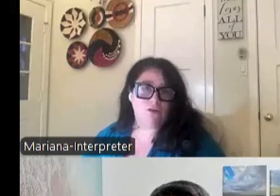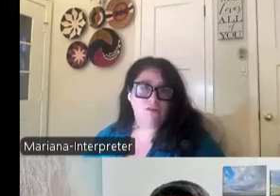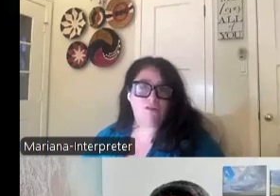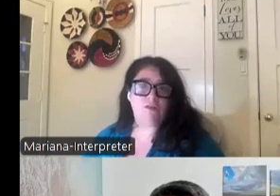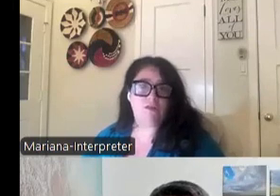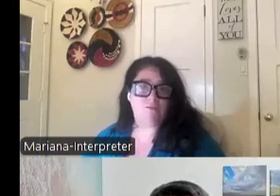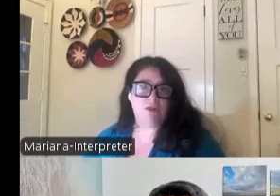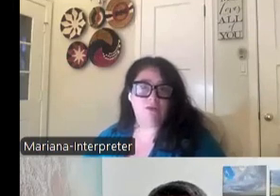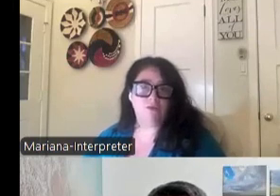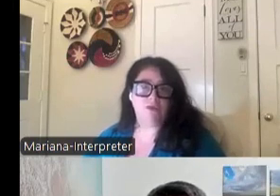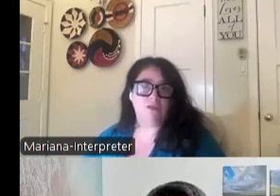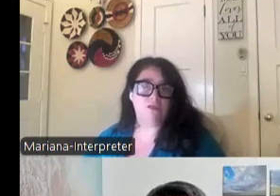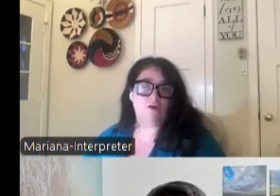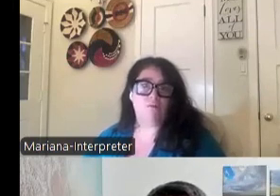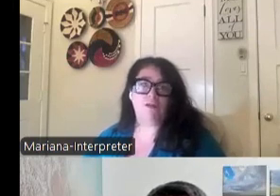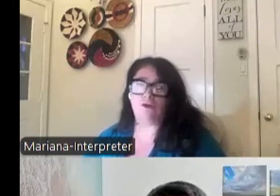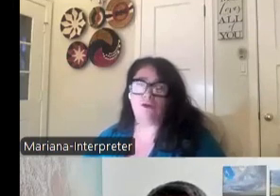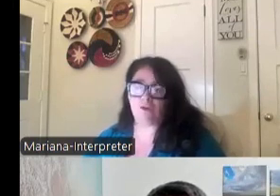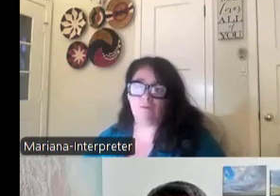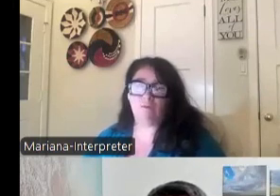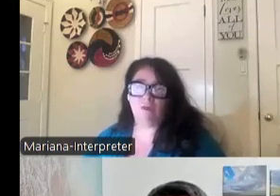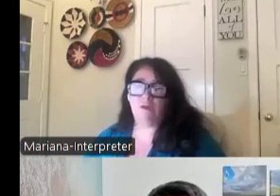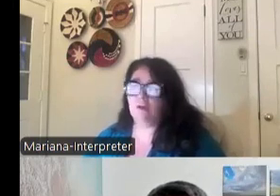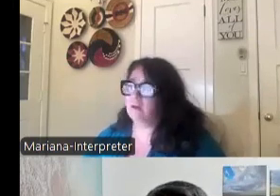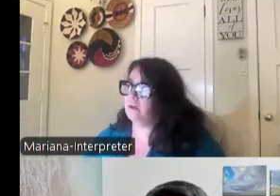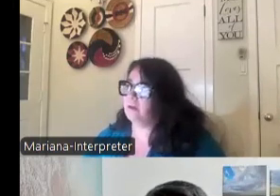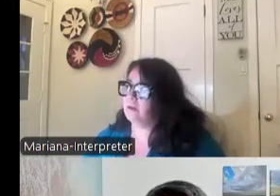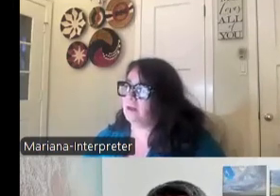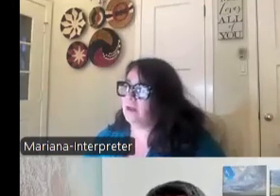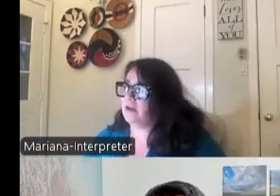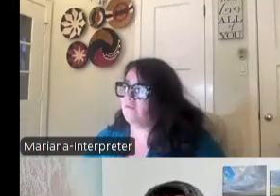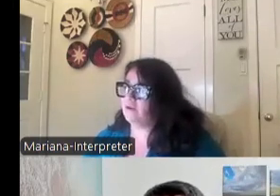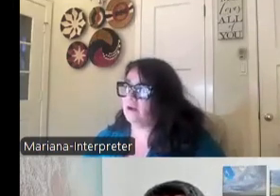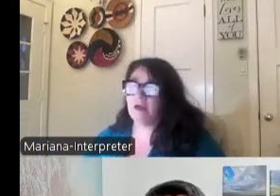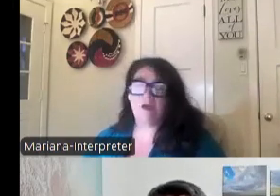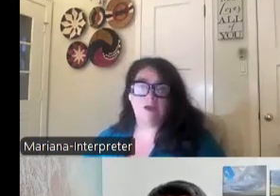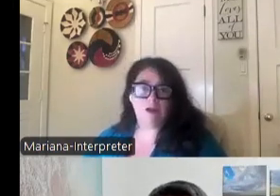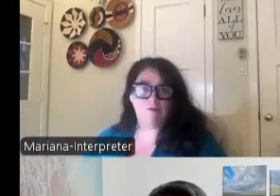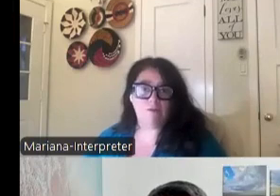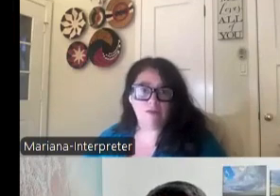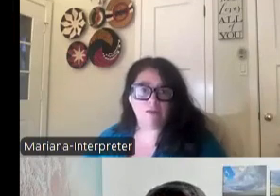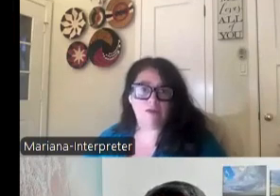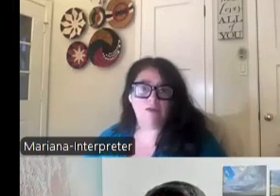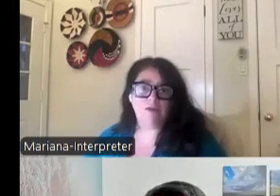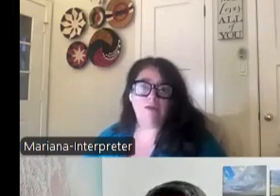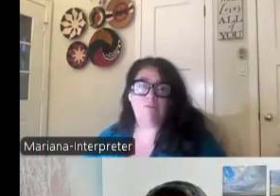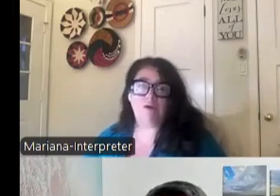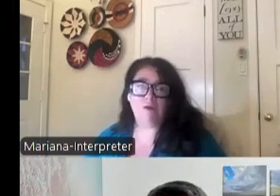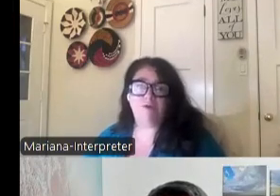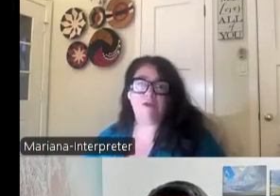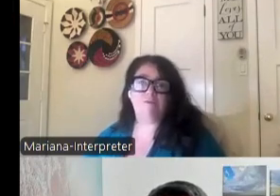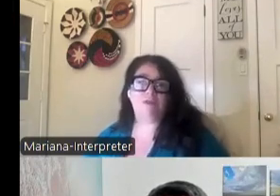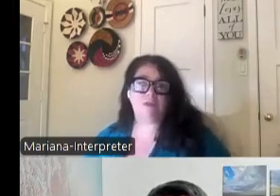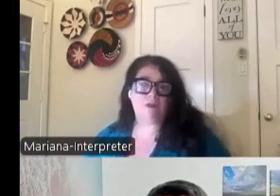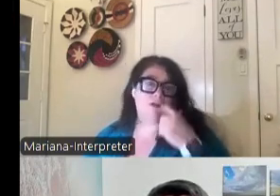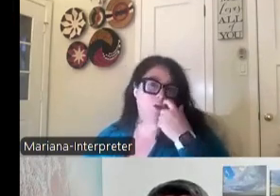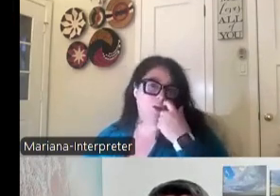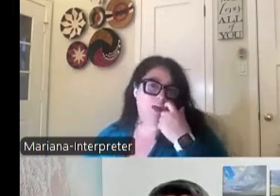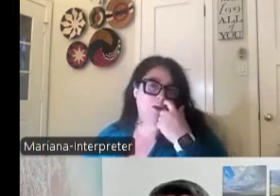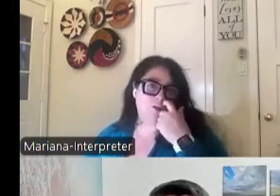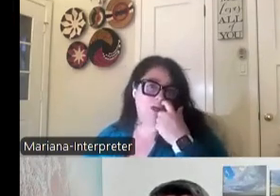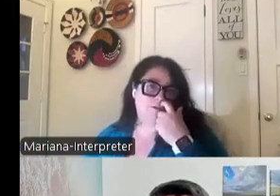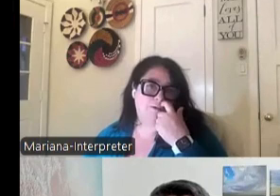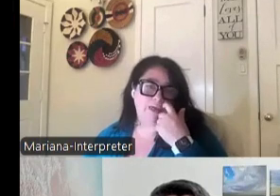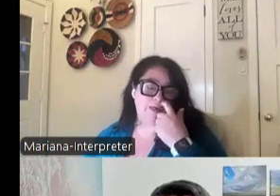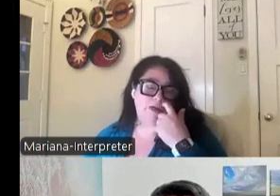or so in California generally, and also specifically in the North Bay and Sonoma County. Most of